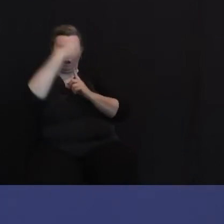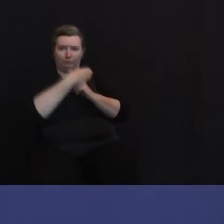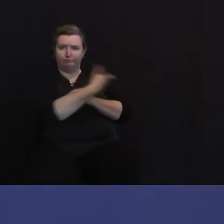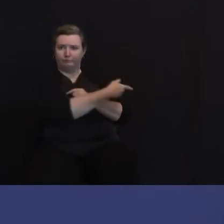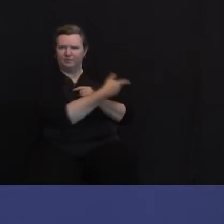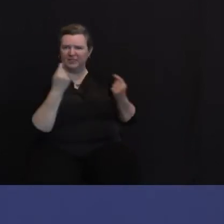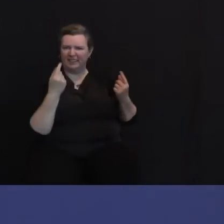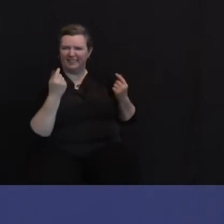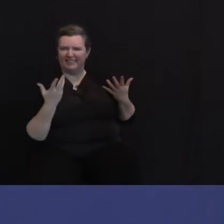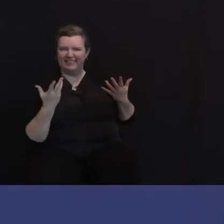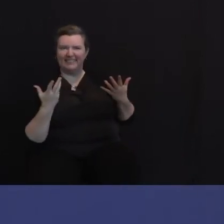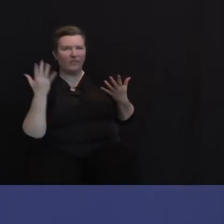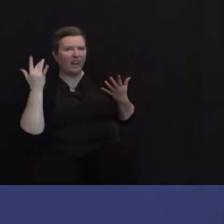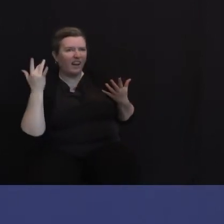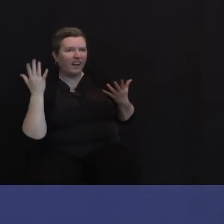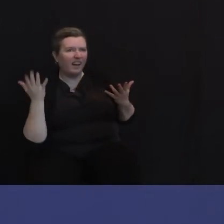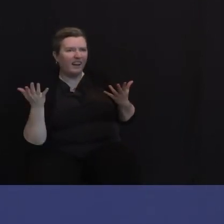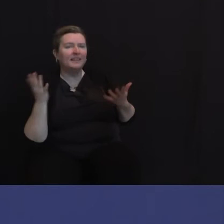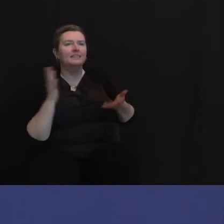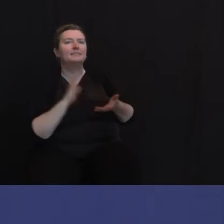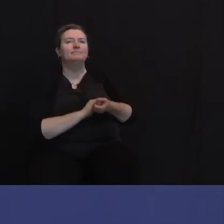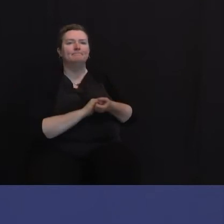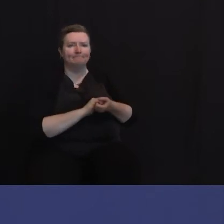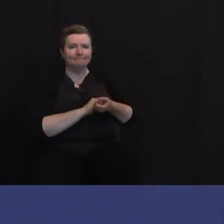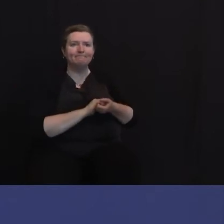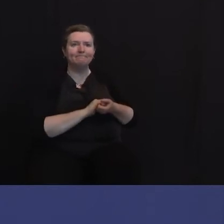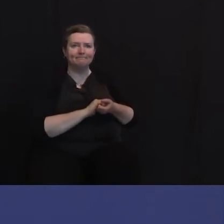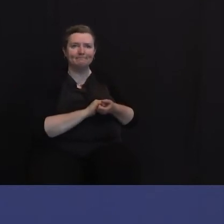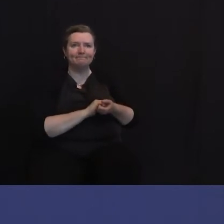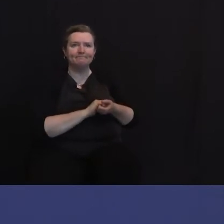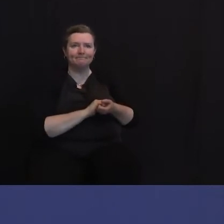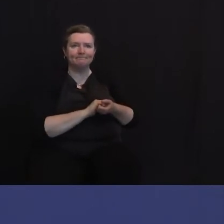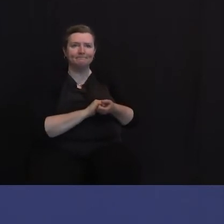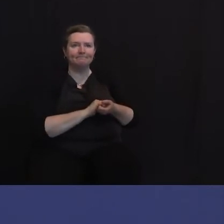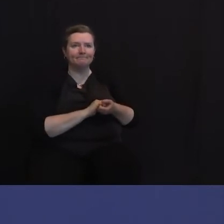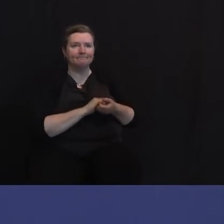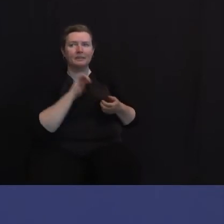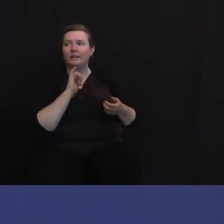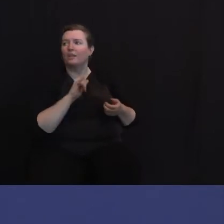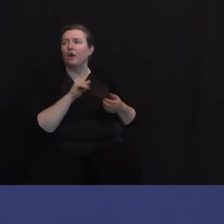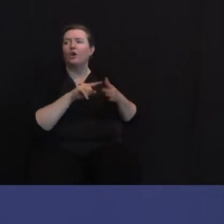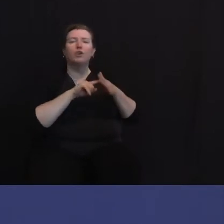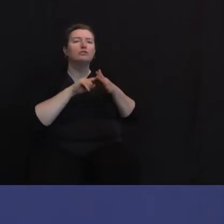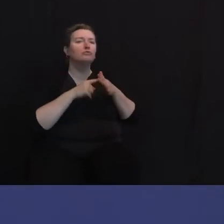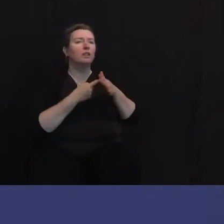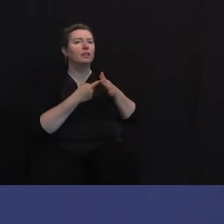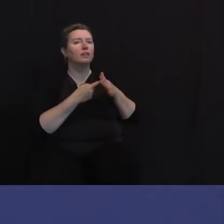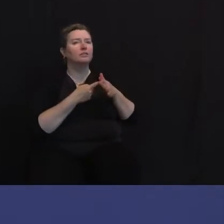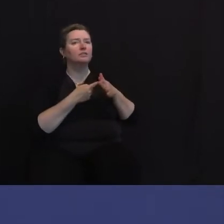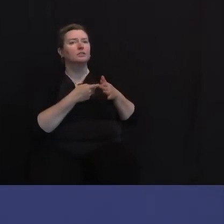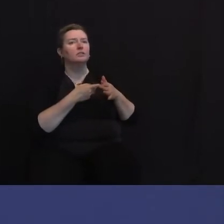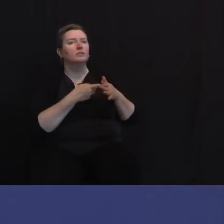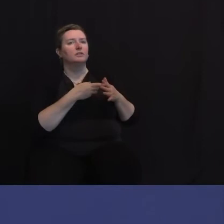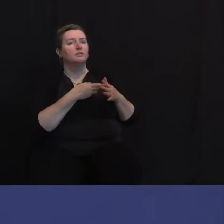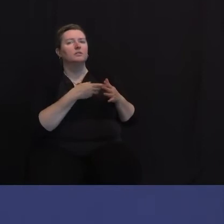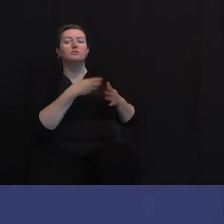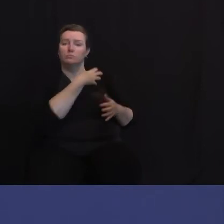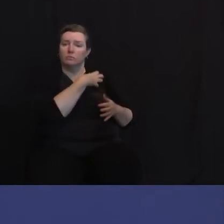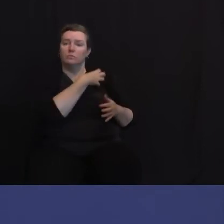attire he showed us yesterday, which is these are the original trooper uniforms in celebration of the 100th anniversary